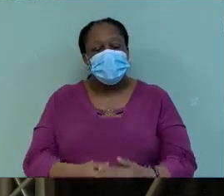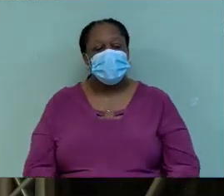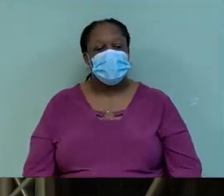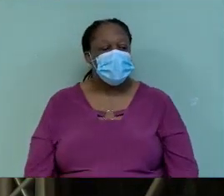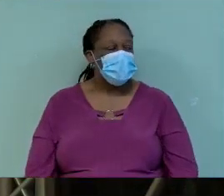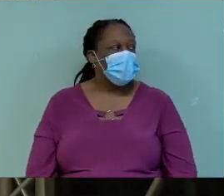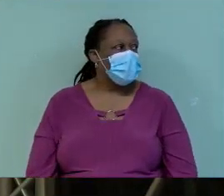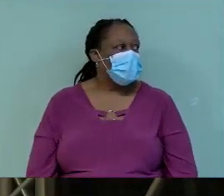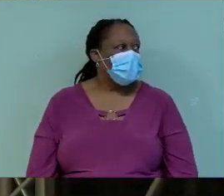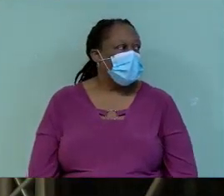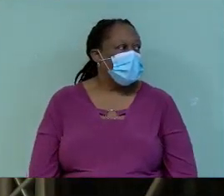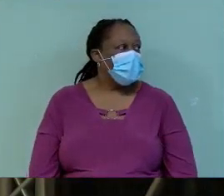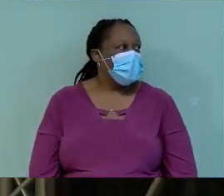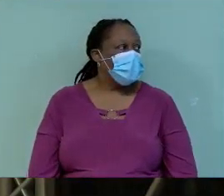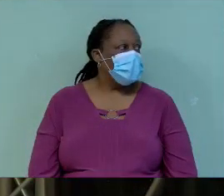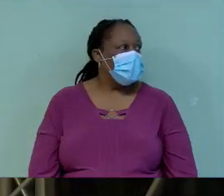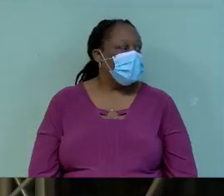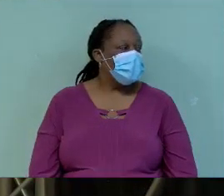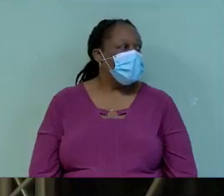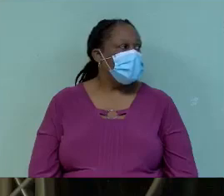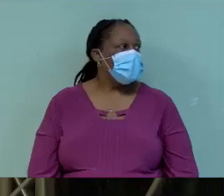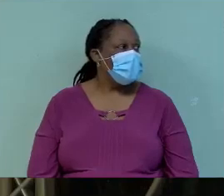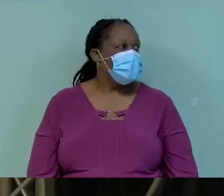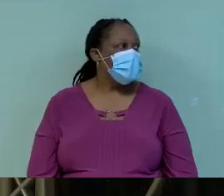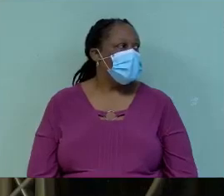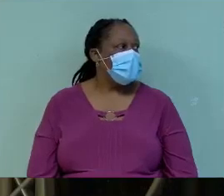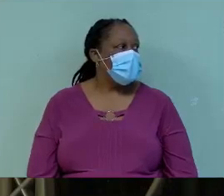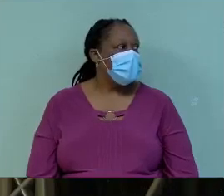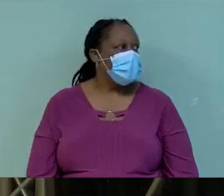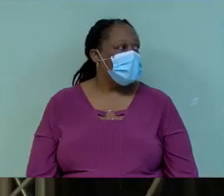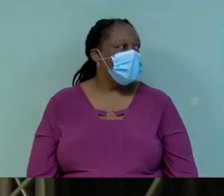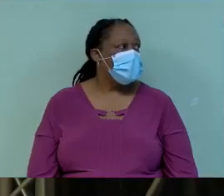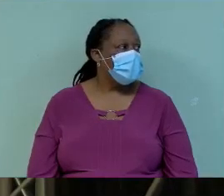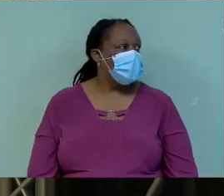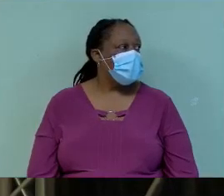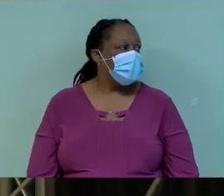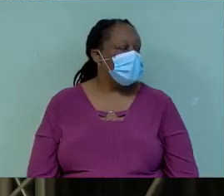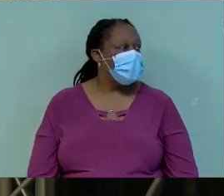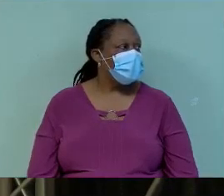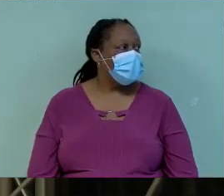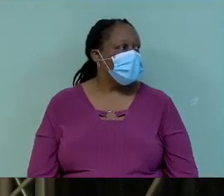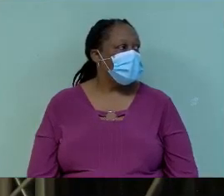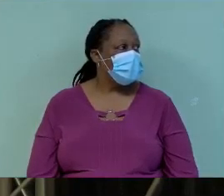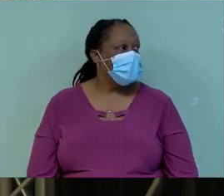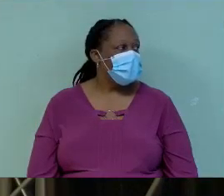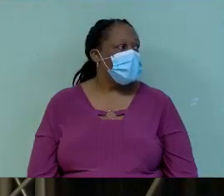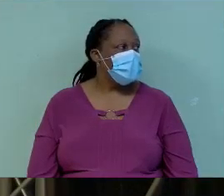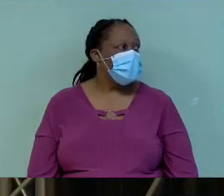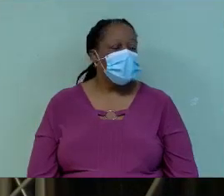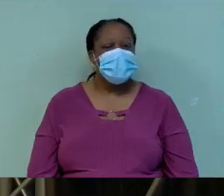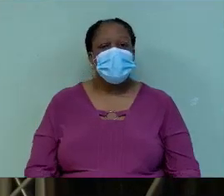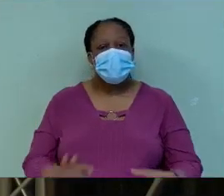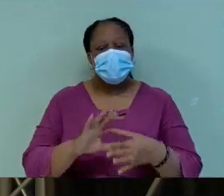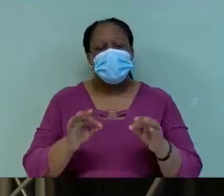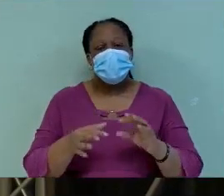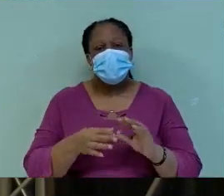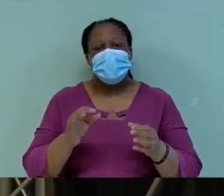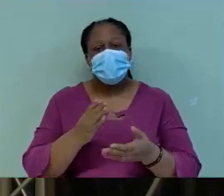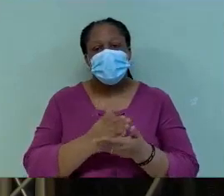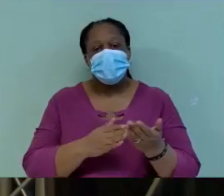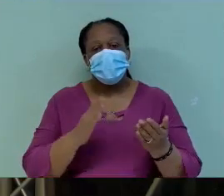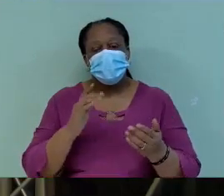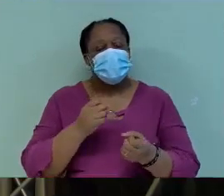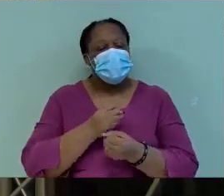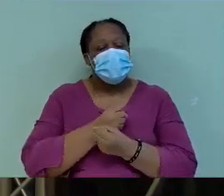And it speaks about a story of a patriotic and highly spirited individual